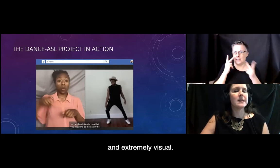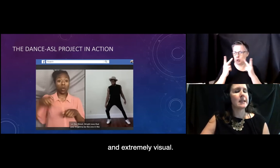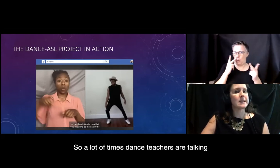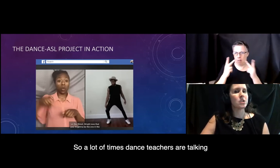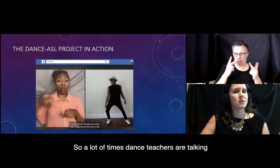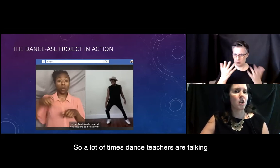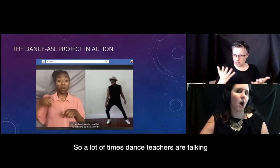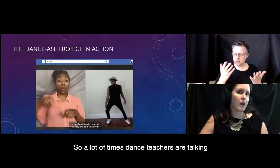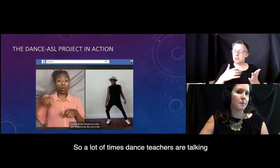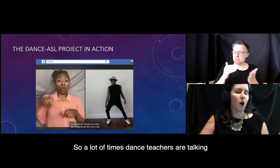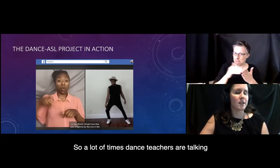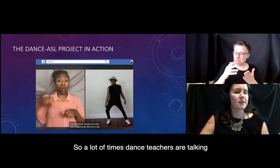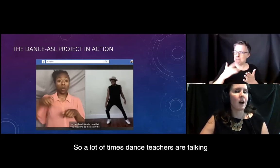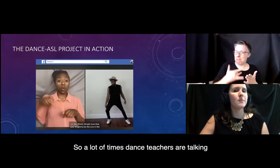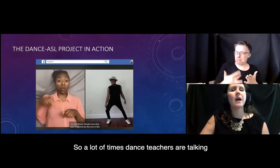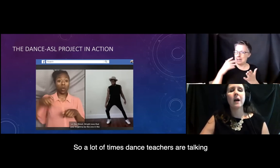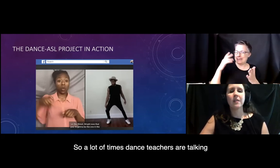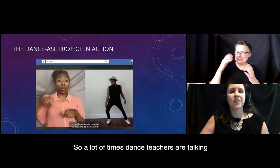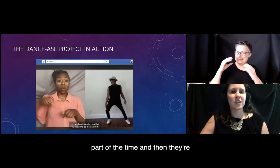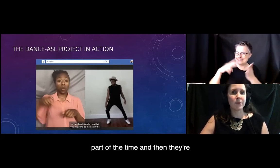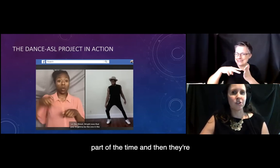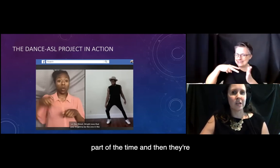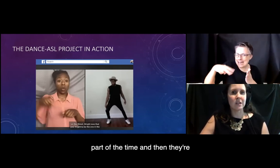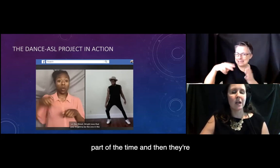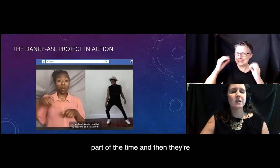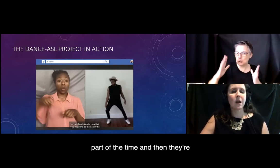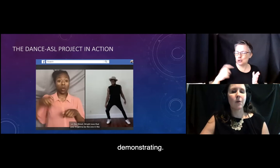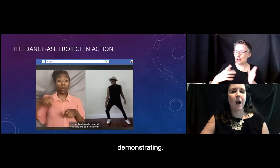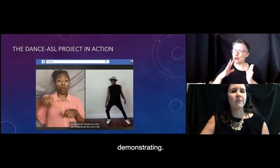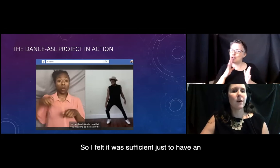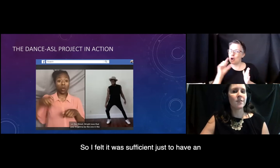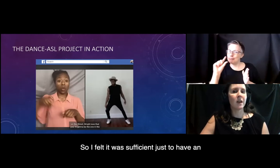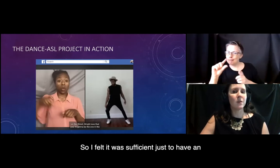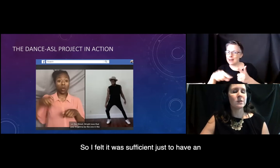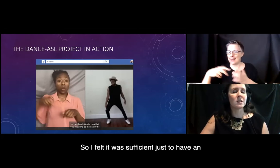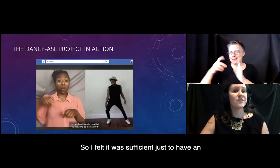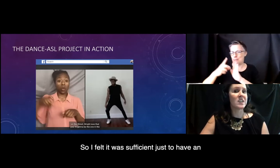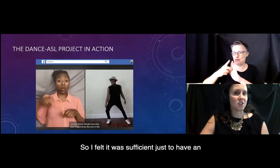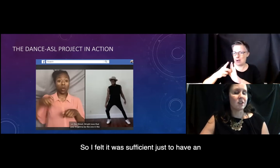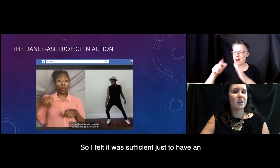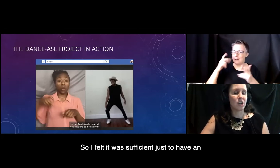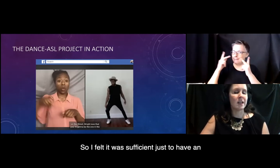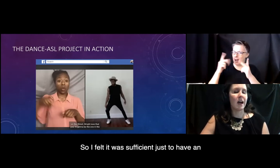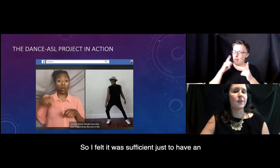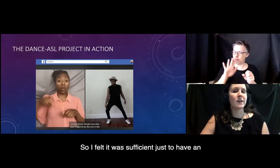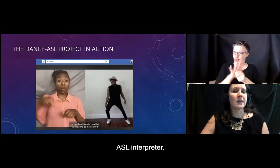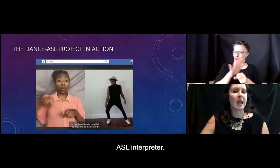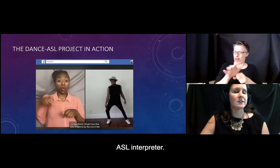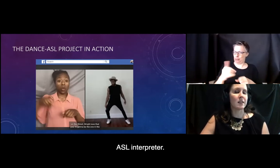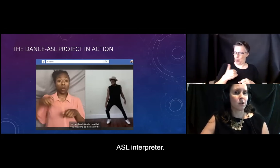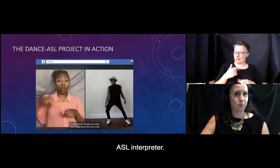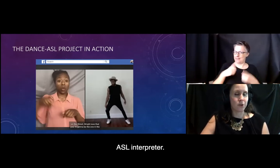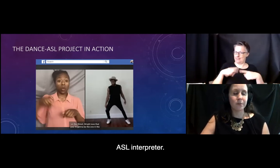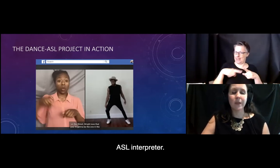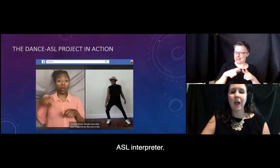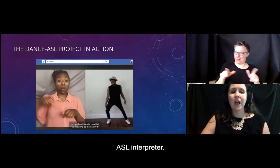time dance teachers are talking part of the time and then they're demonstrating. So I felt that it was sufficient just to have an